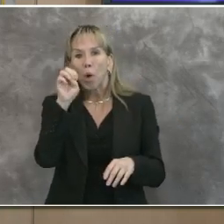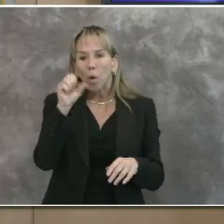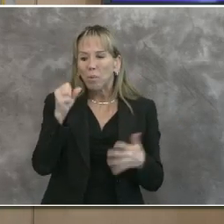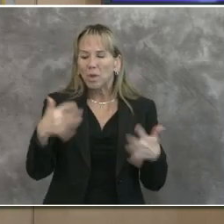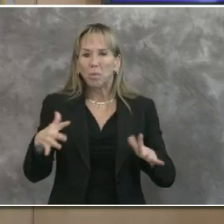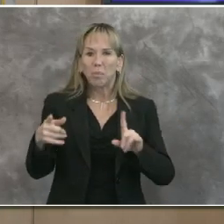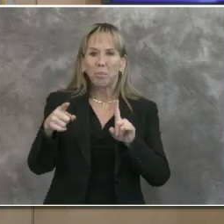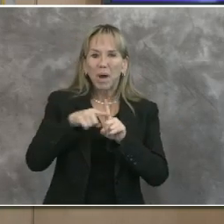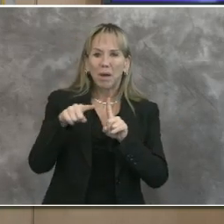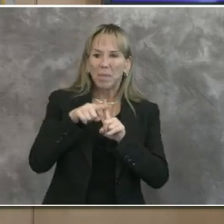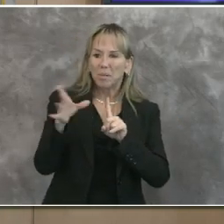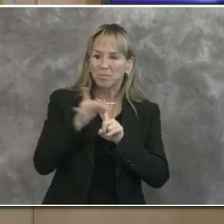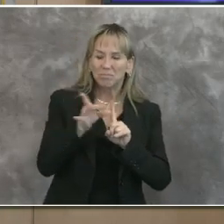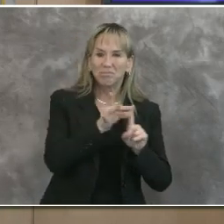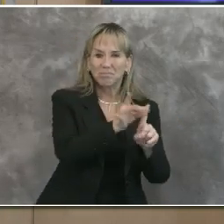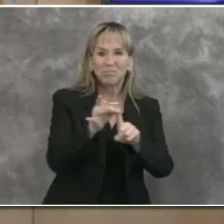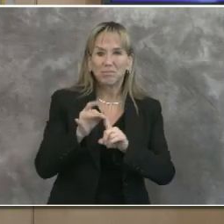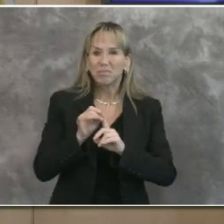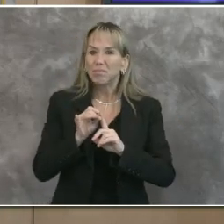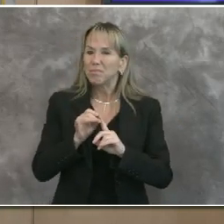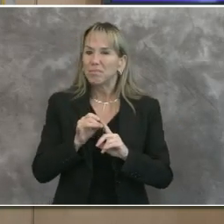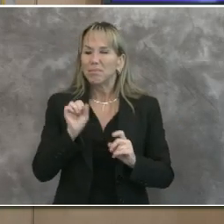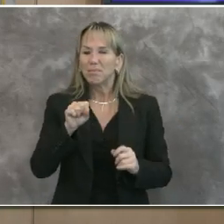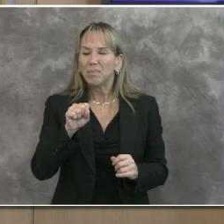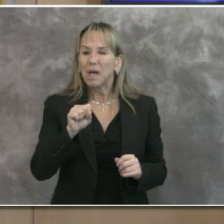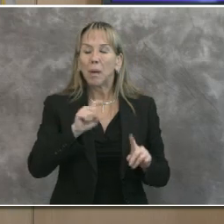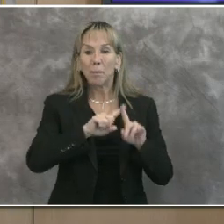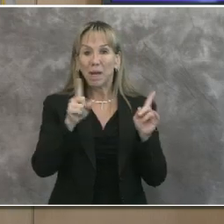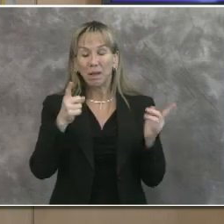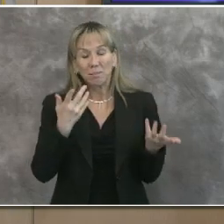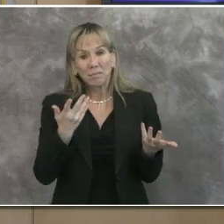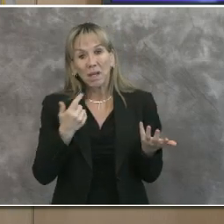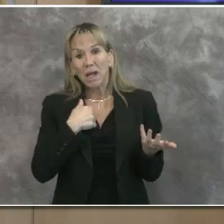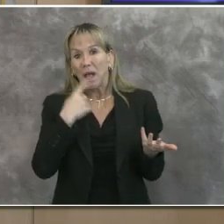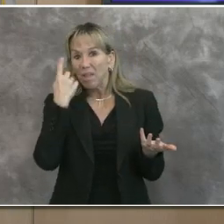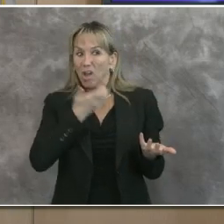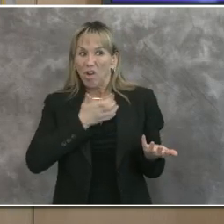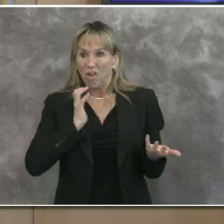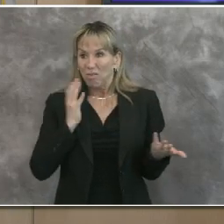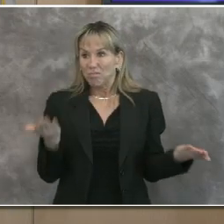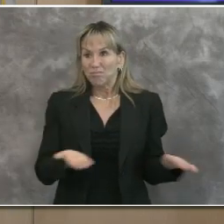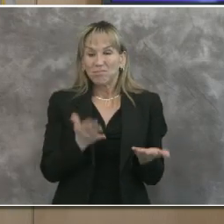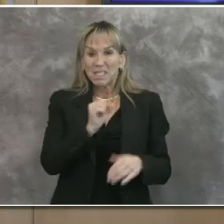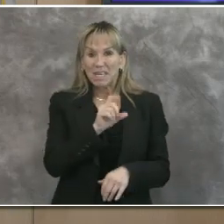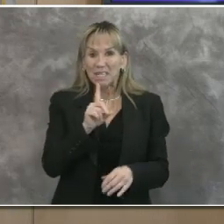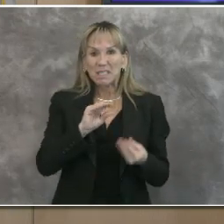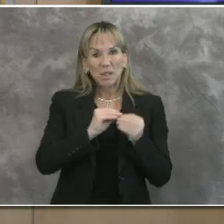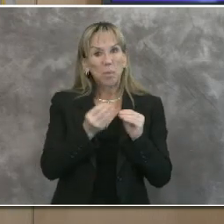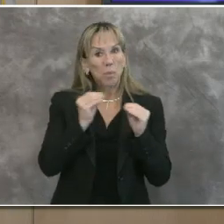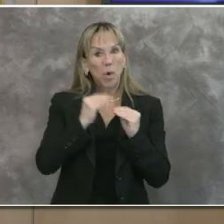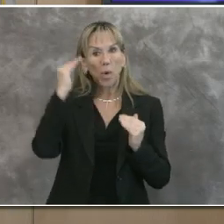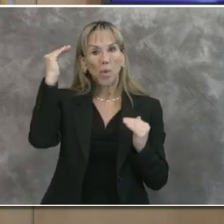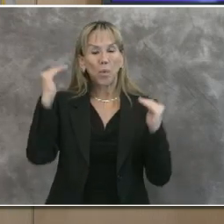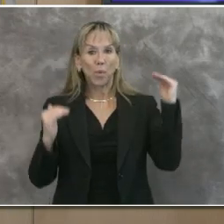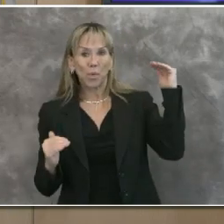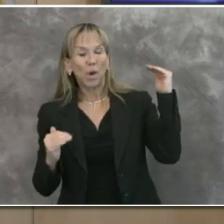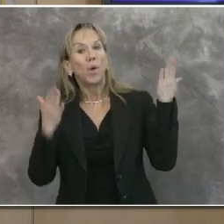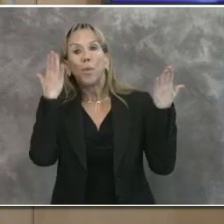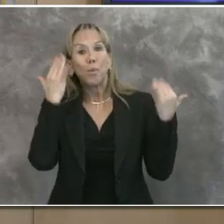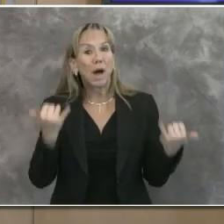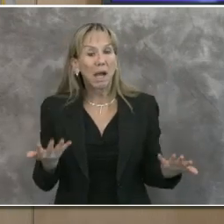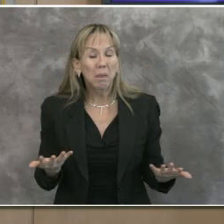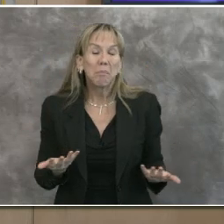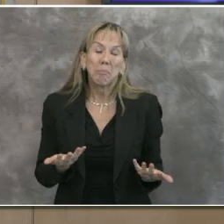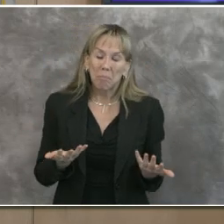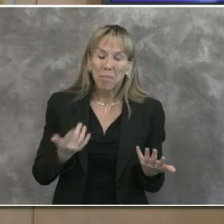percentages. But I think in large part, our numbers are likely to be lower than those other jurisdictions for a couple reasons. The